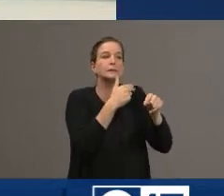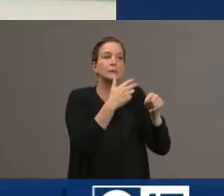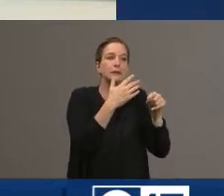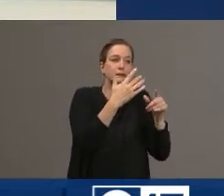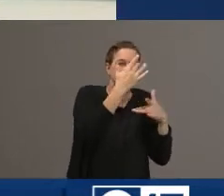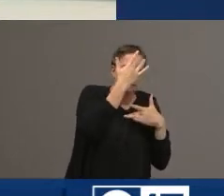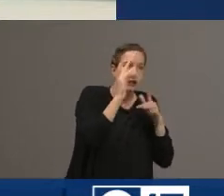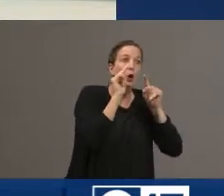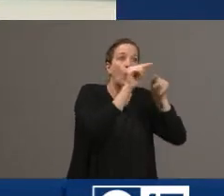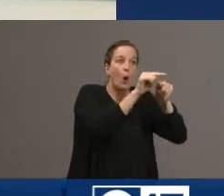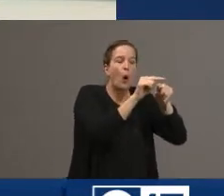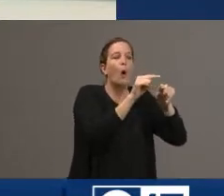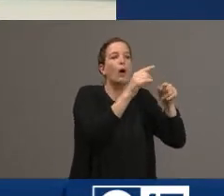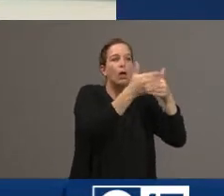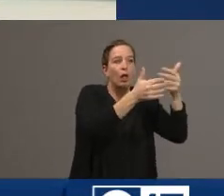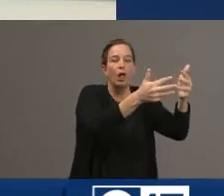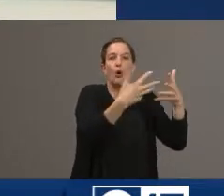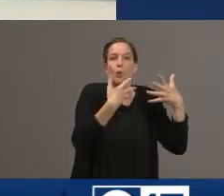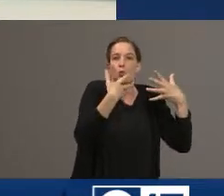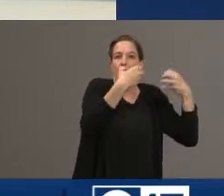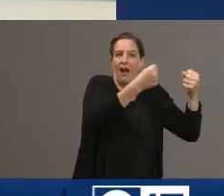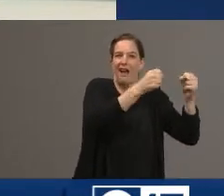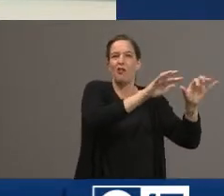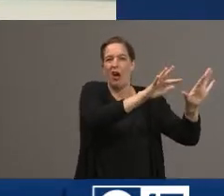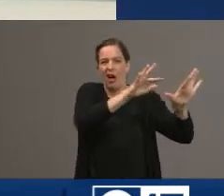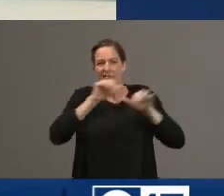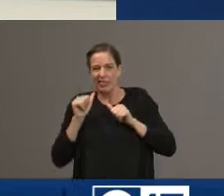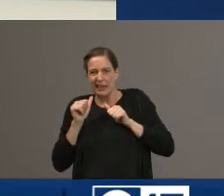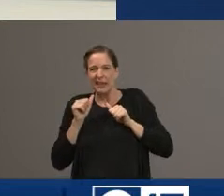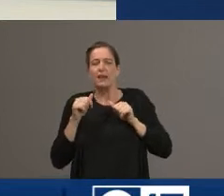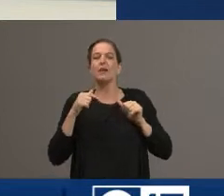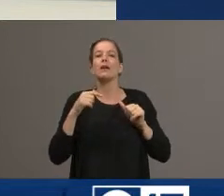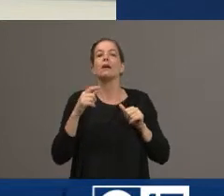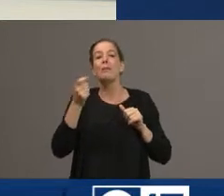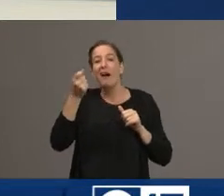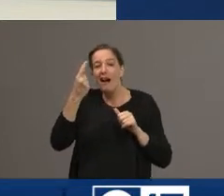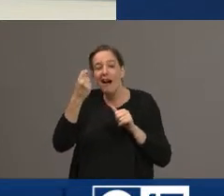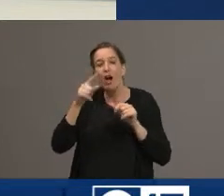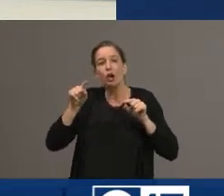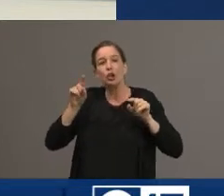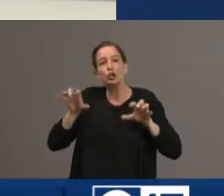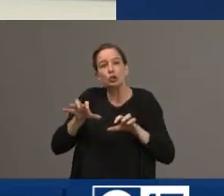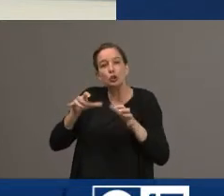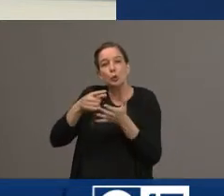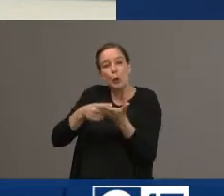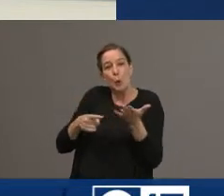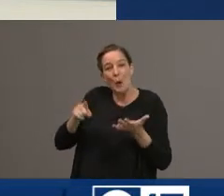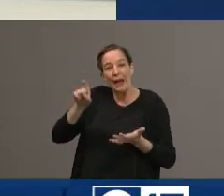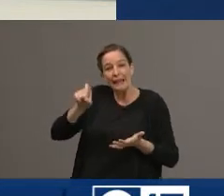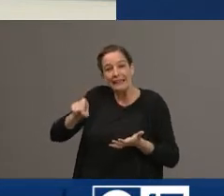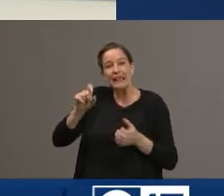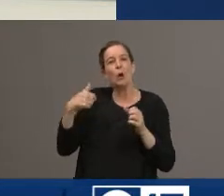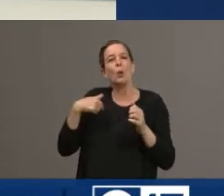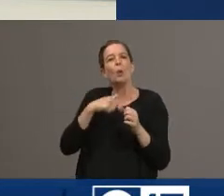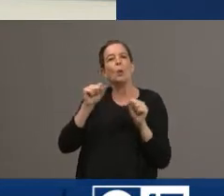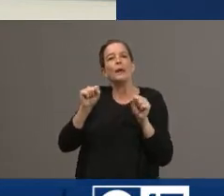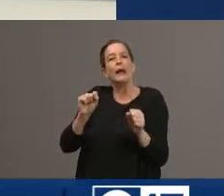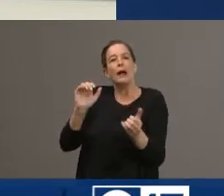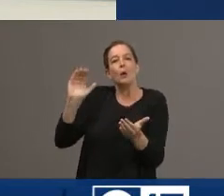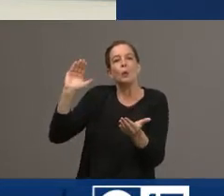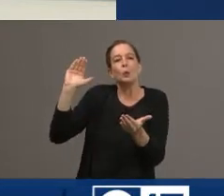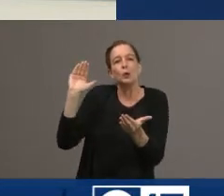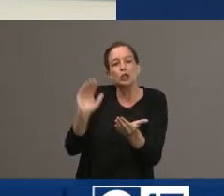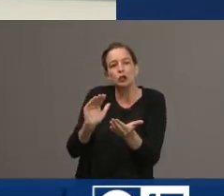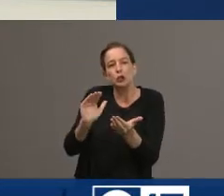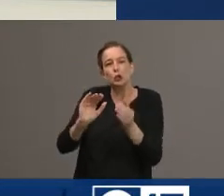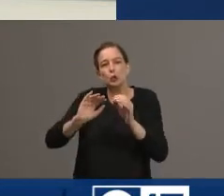to continue to do that as necessary. We can lower the stress and strain on hospital by slowing the spread